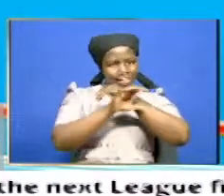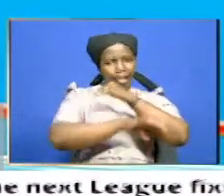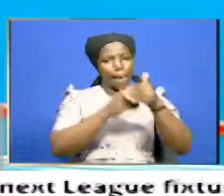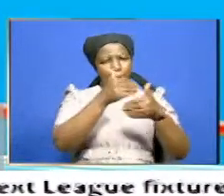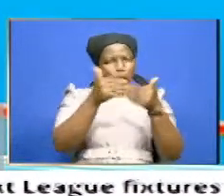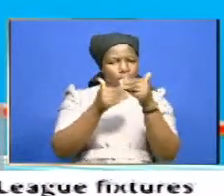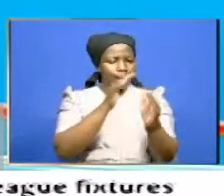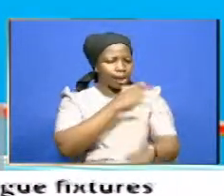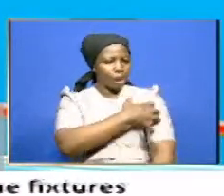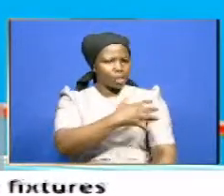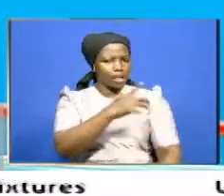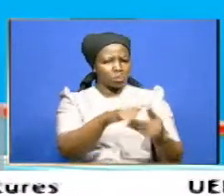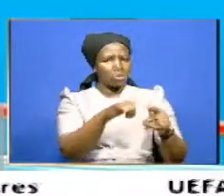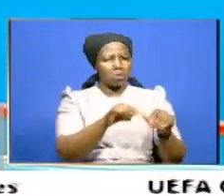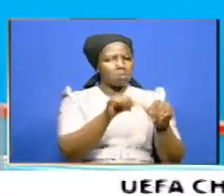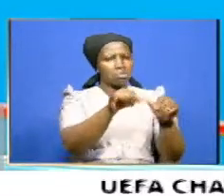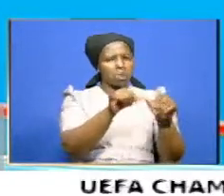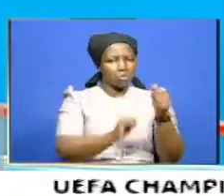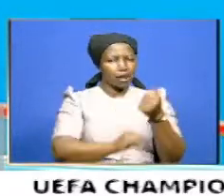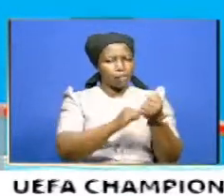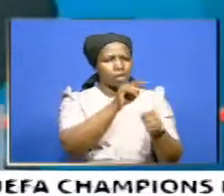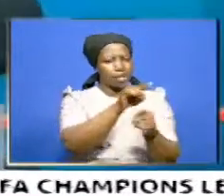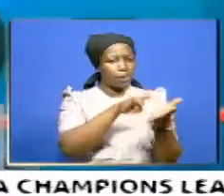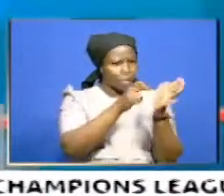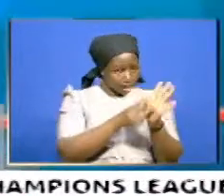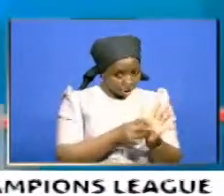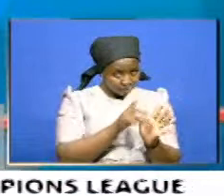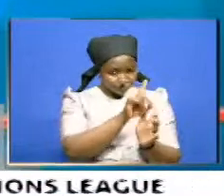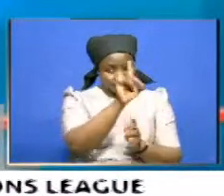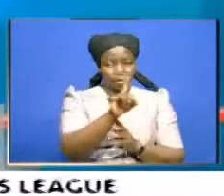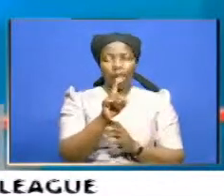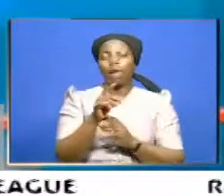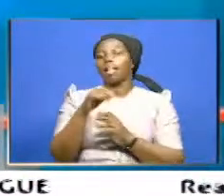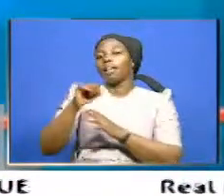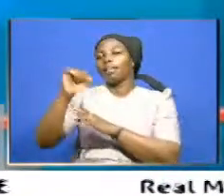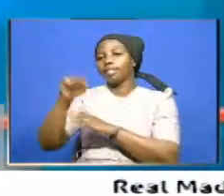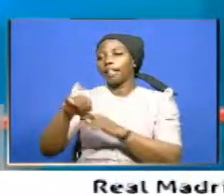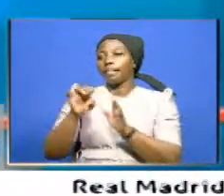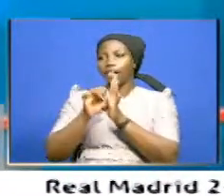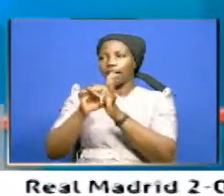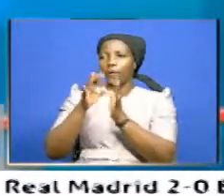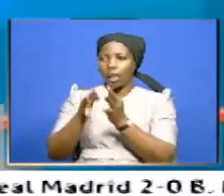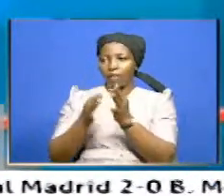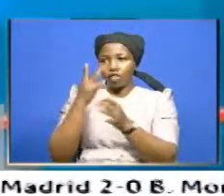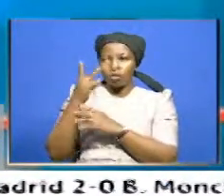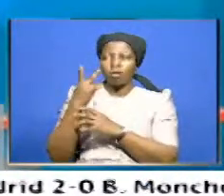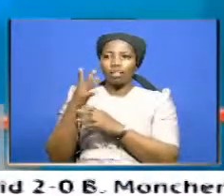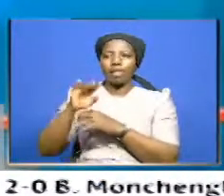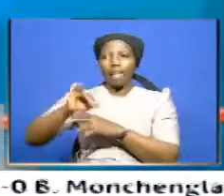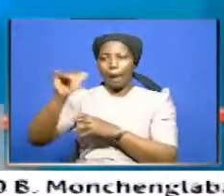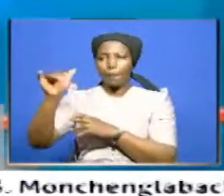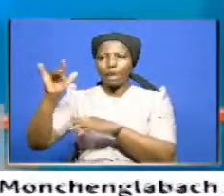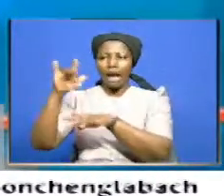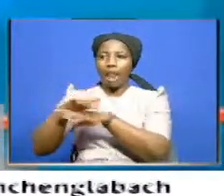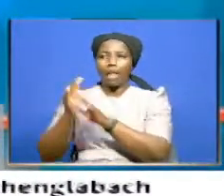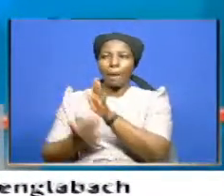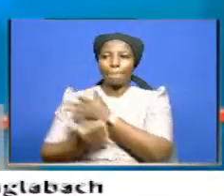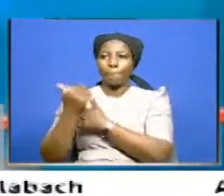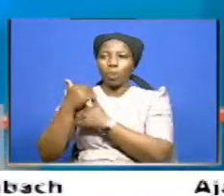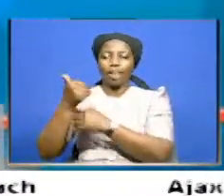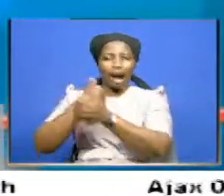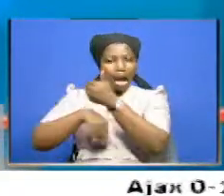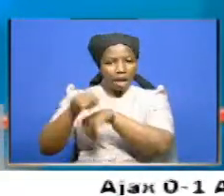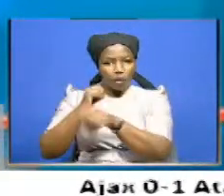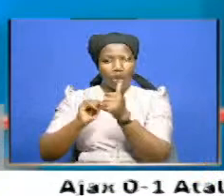this kind of projects? Yes, there is. So, for example, when you look at the Urban Early Warning, Early Action, it was done in collaboration with the county government of